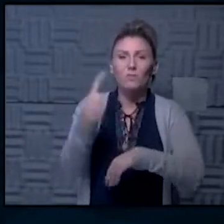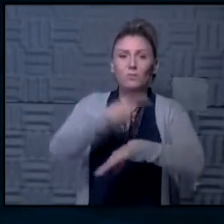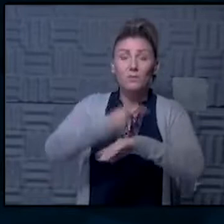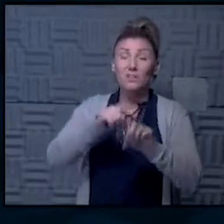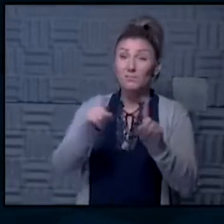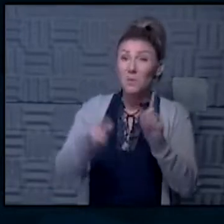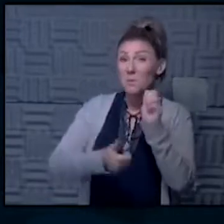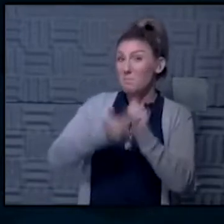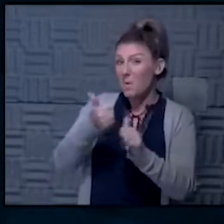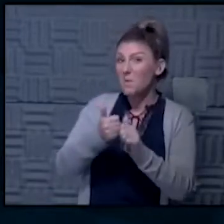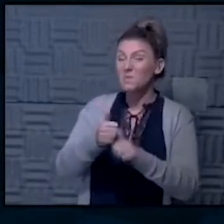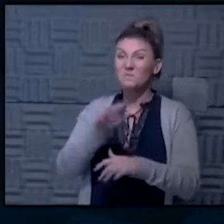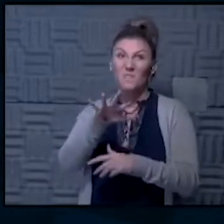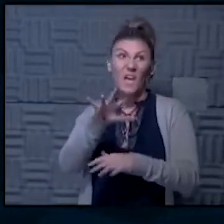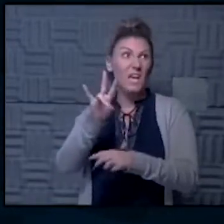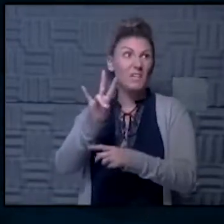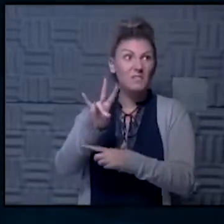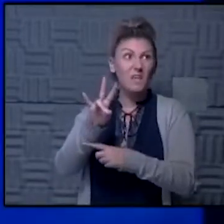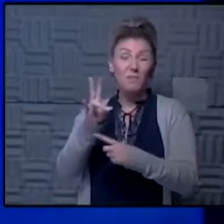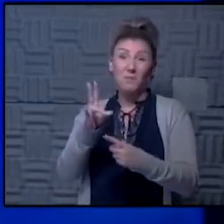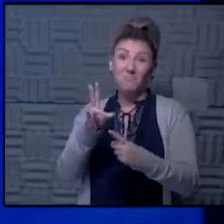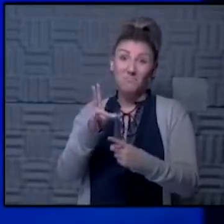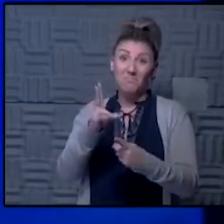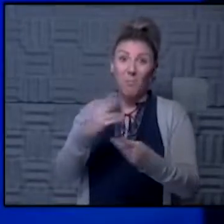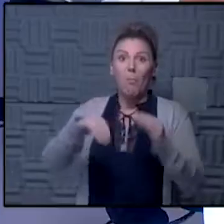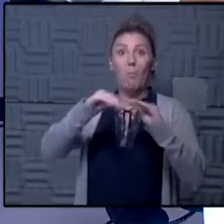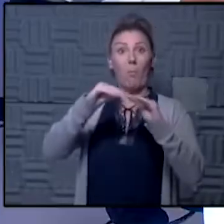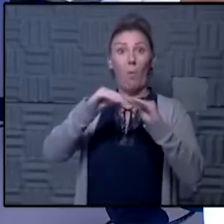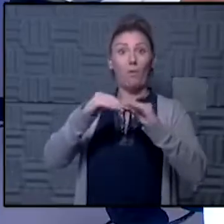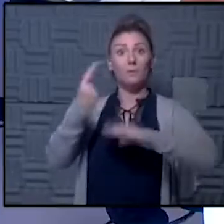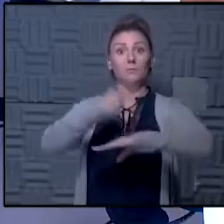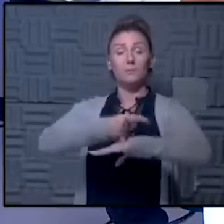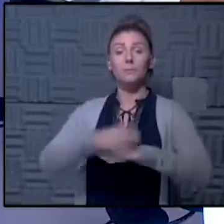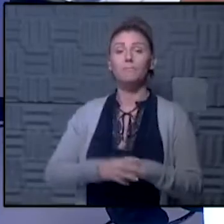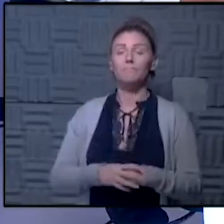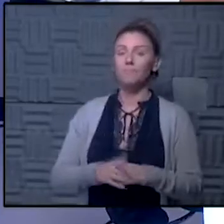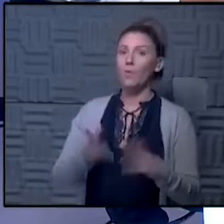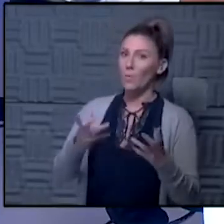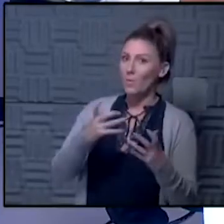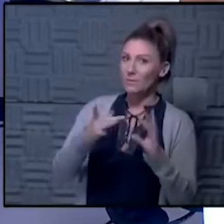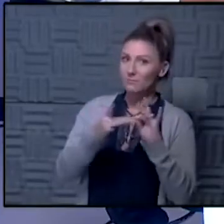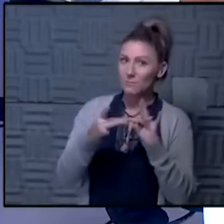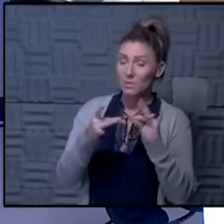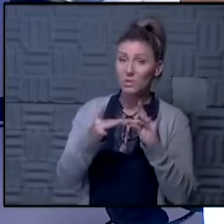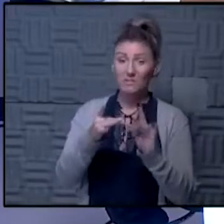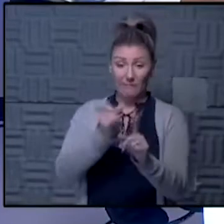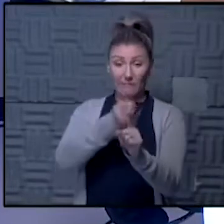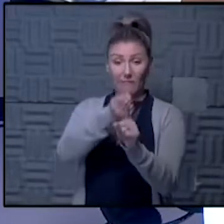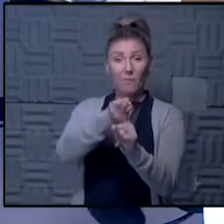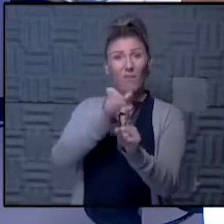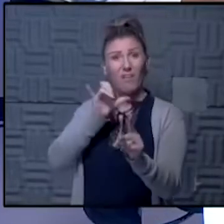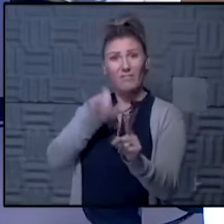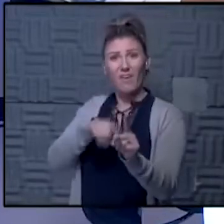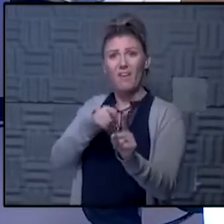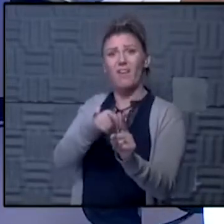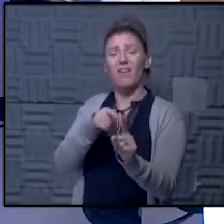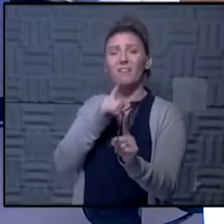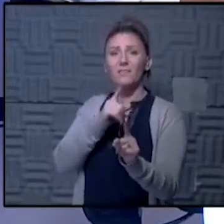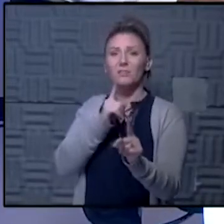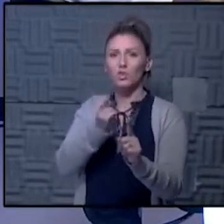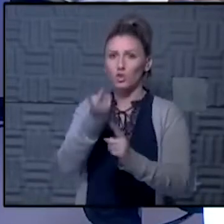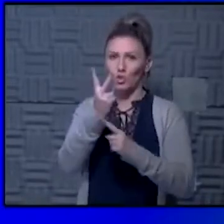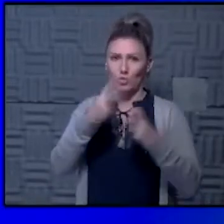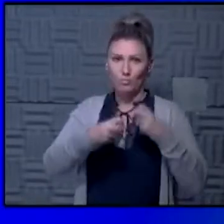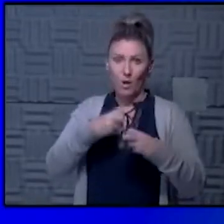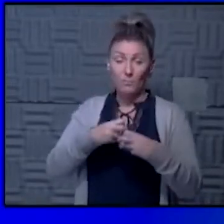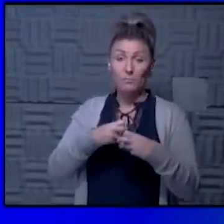5, 7+ days. Yeah, and I would like to say, we think, the impact of this is really two-pronged.